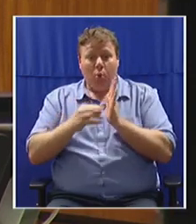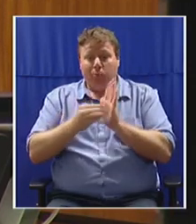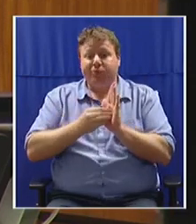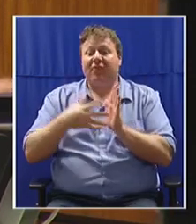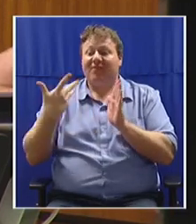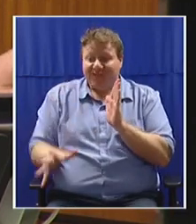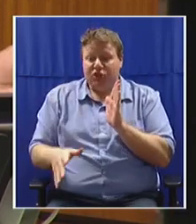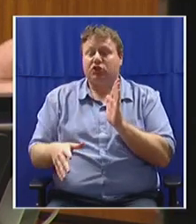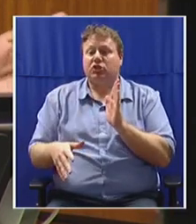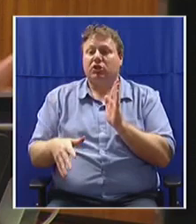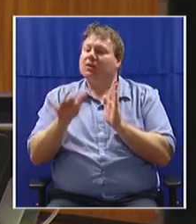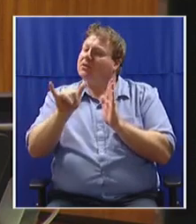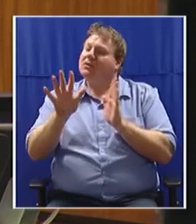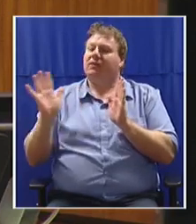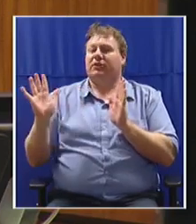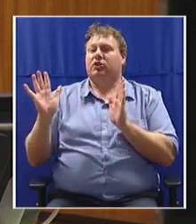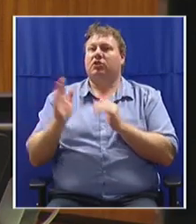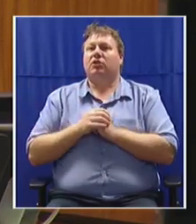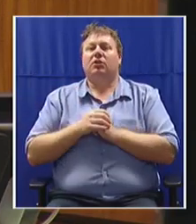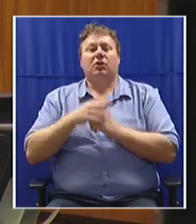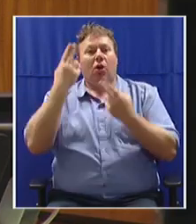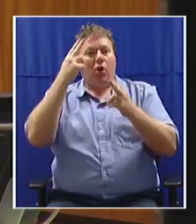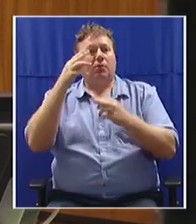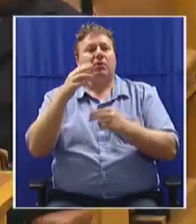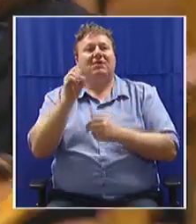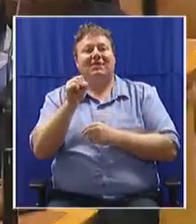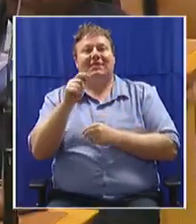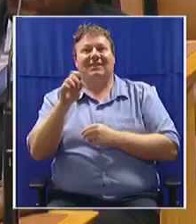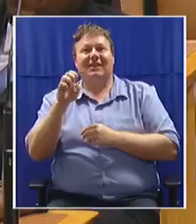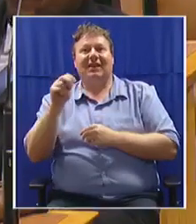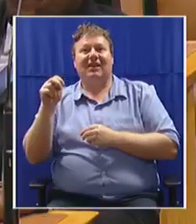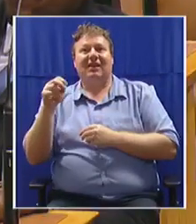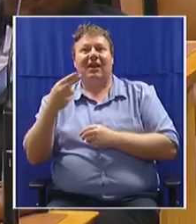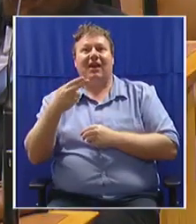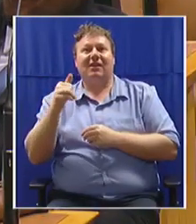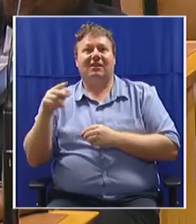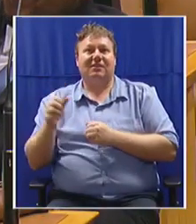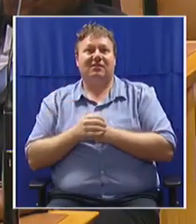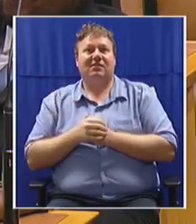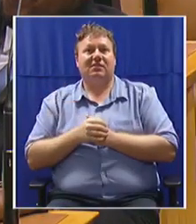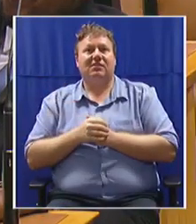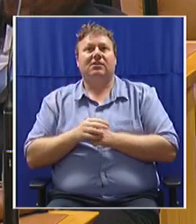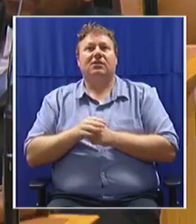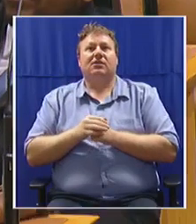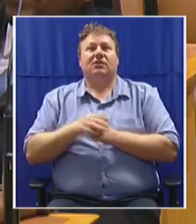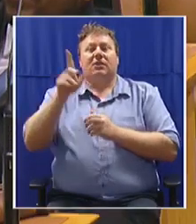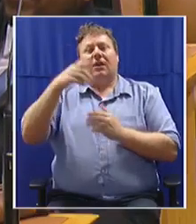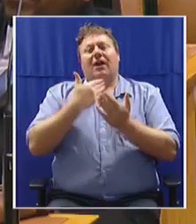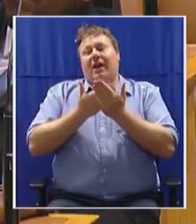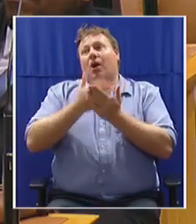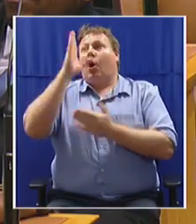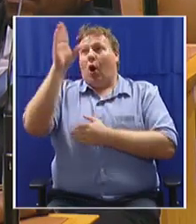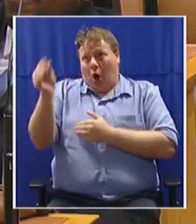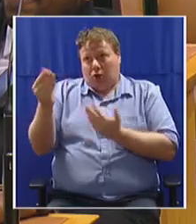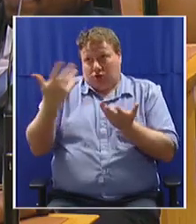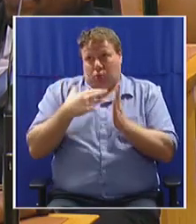will stay there. Honorable Steenhuisen, you have a matter? Madam Speaker, may I request that this matter is referred to the Rules Committee? Because we have had